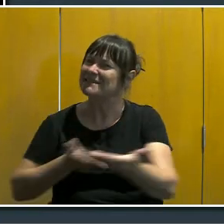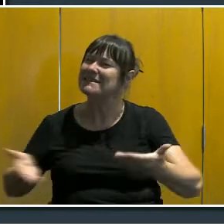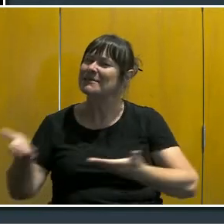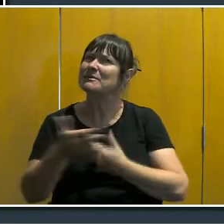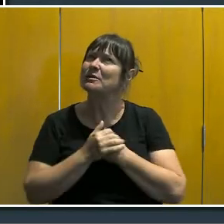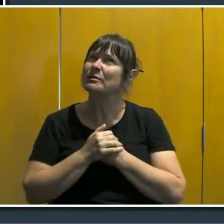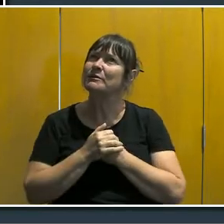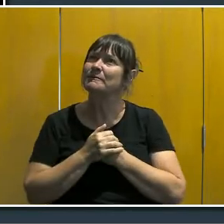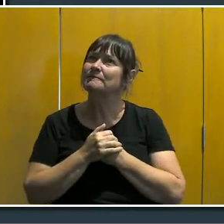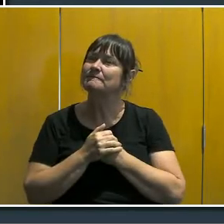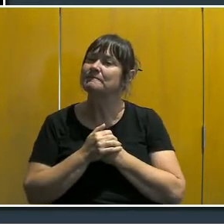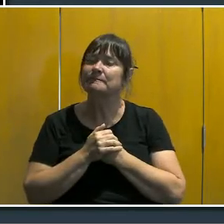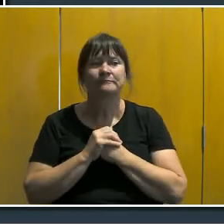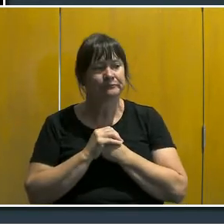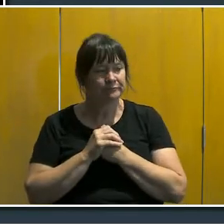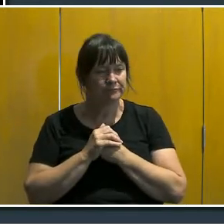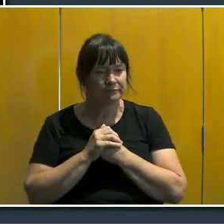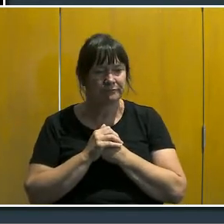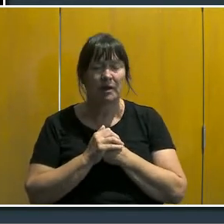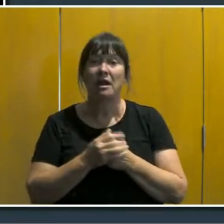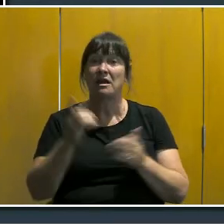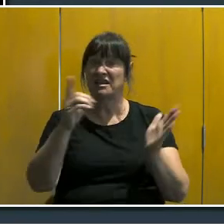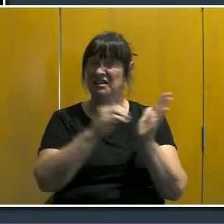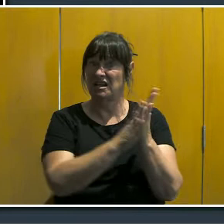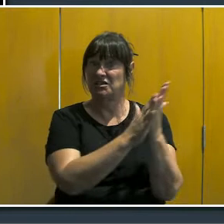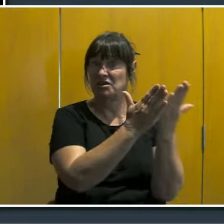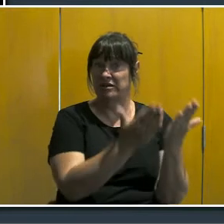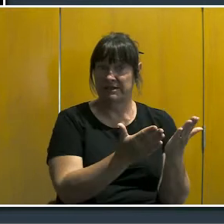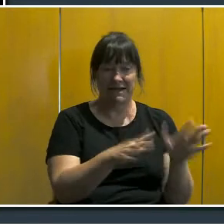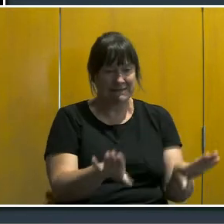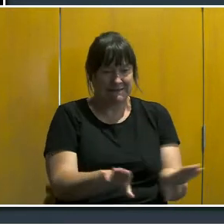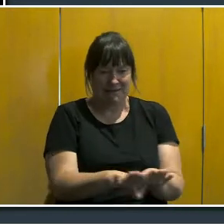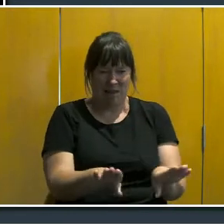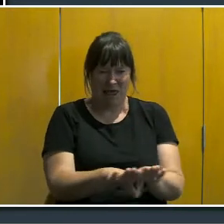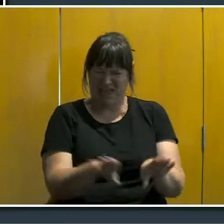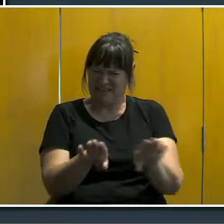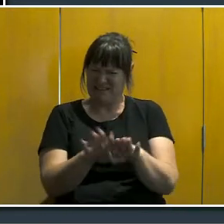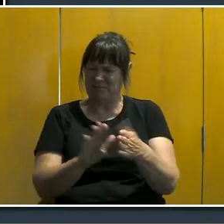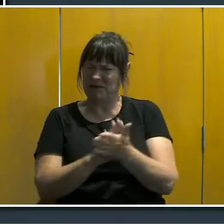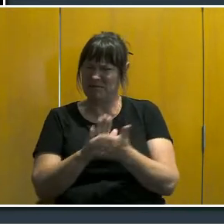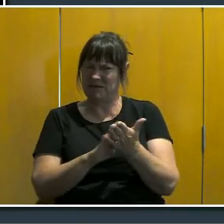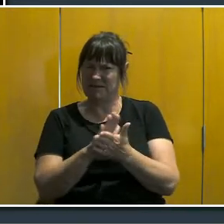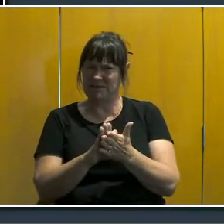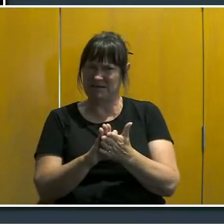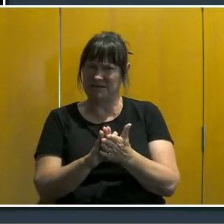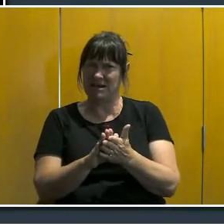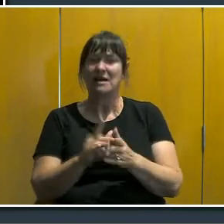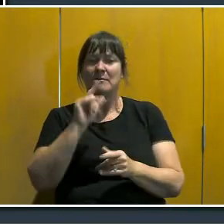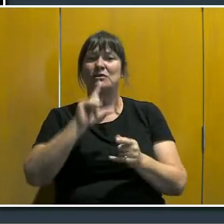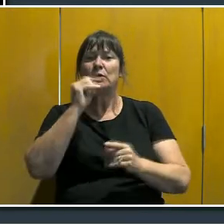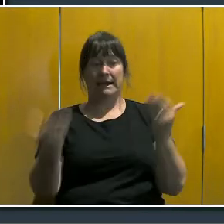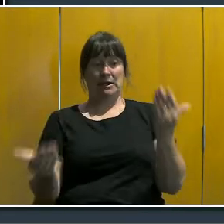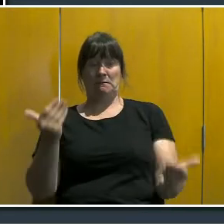of my submission. Dictionaries define similar as having characteristics in common, strictly comparable,